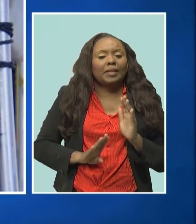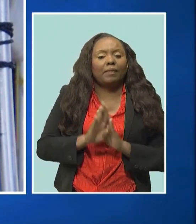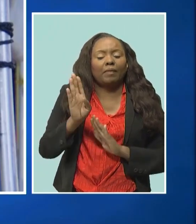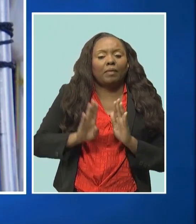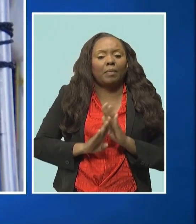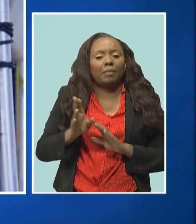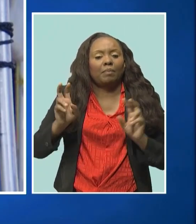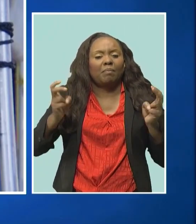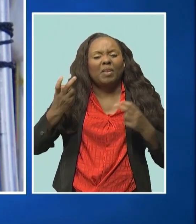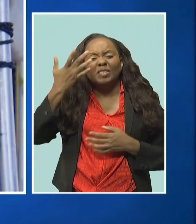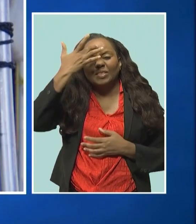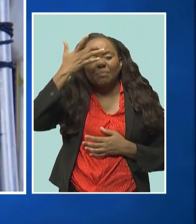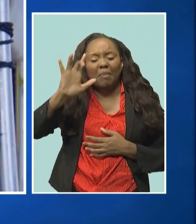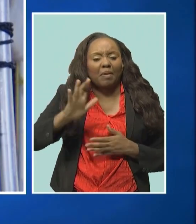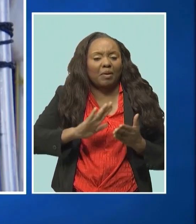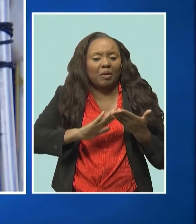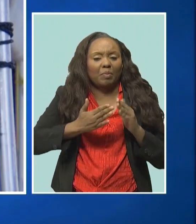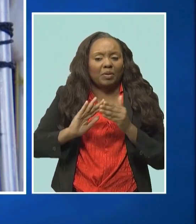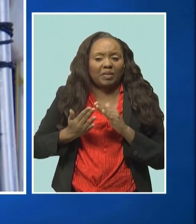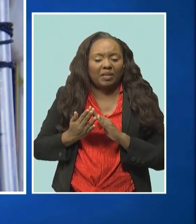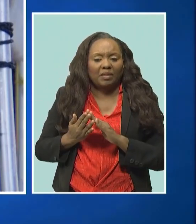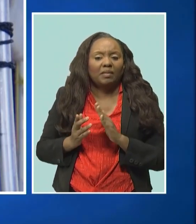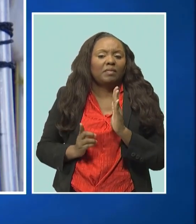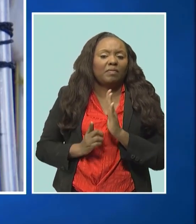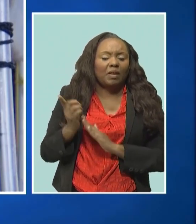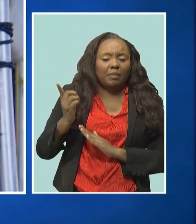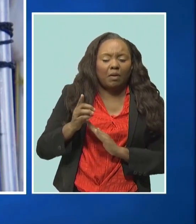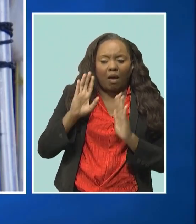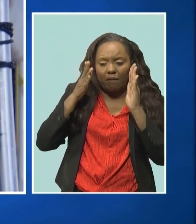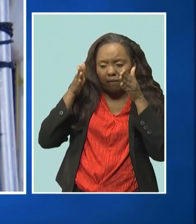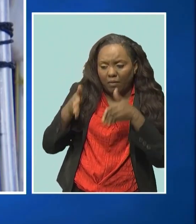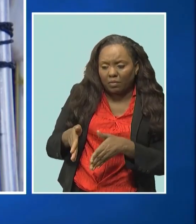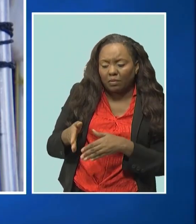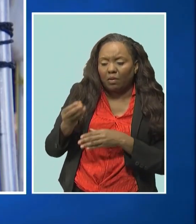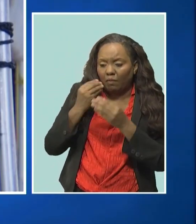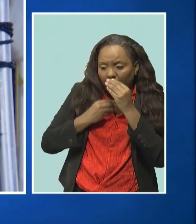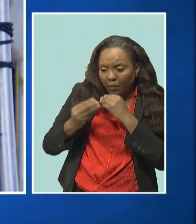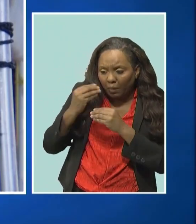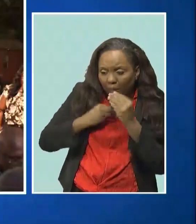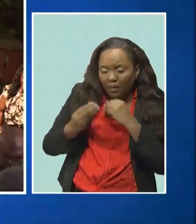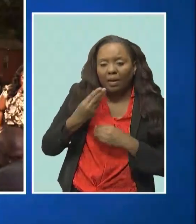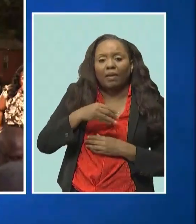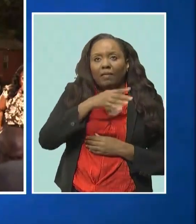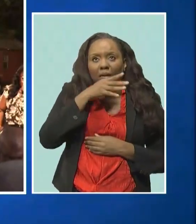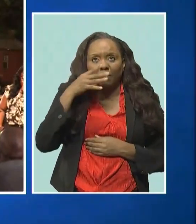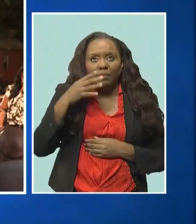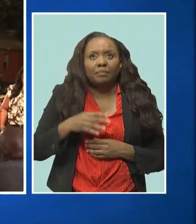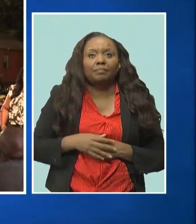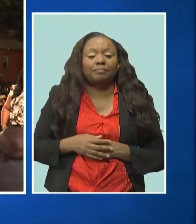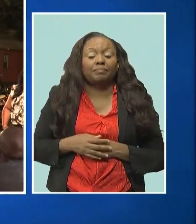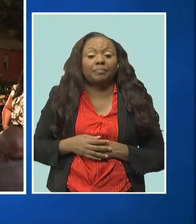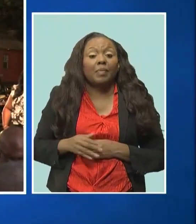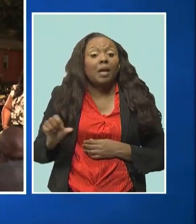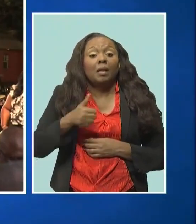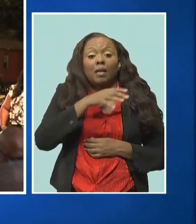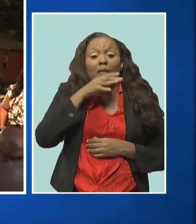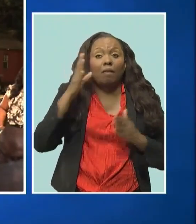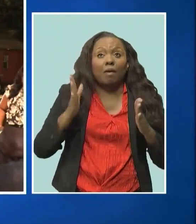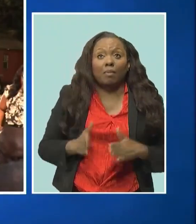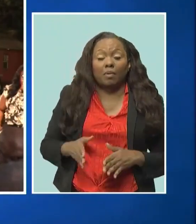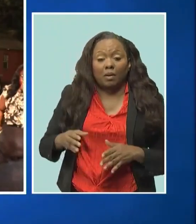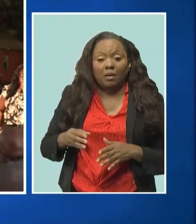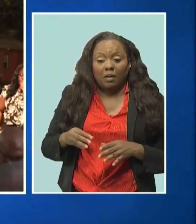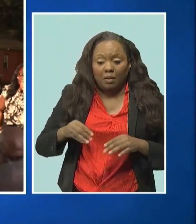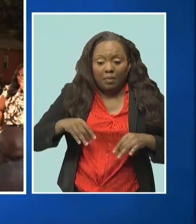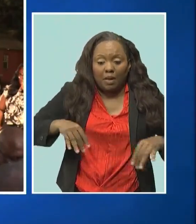and centered on food and farming. Farmer Ras Ayan does banana and coconut